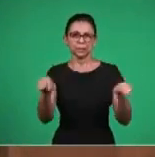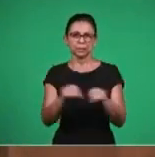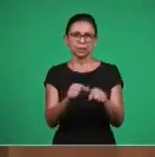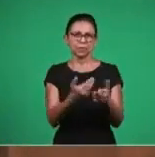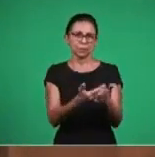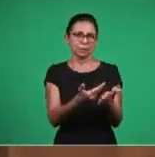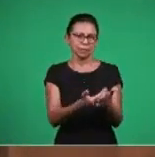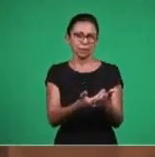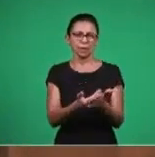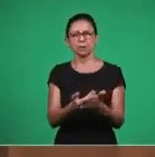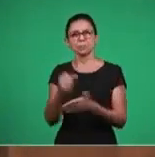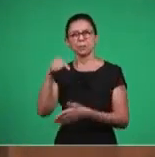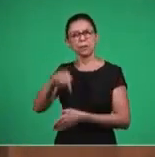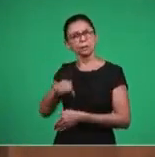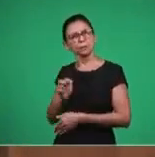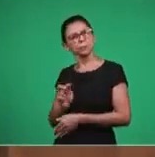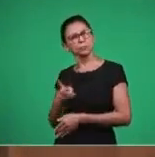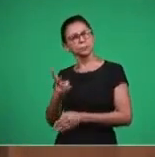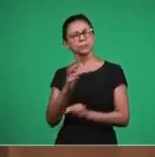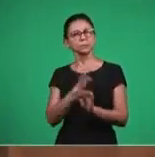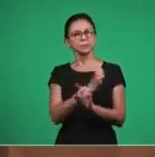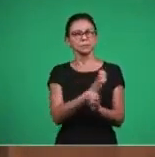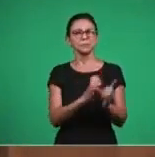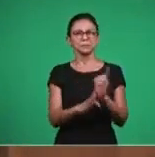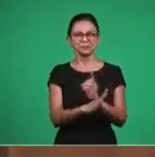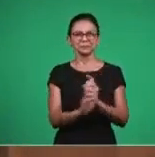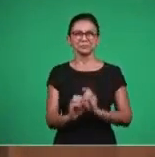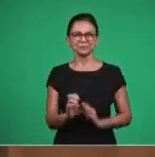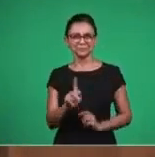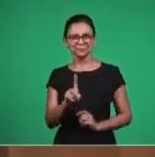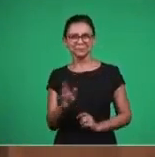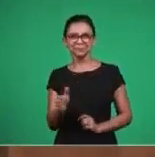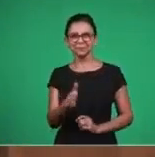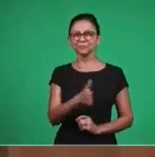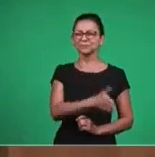own classes because we're going to give continuity to our Sunday school.